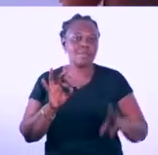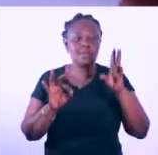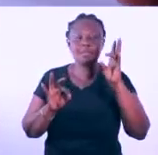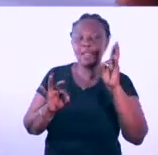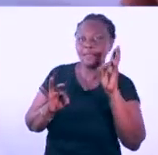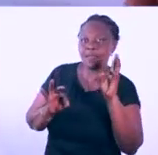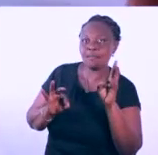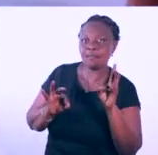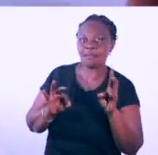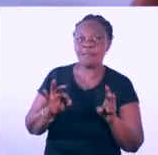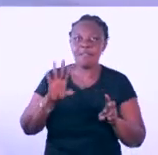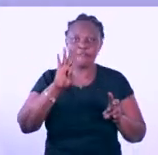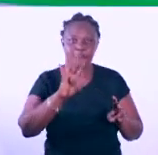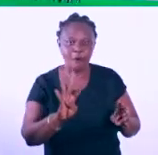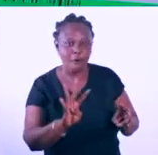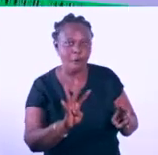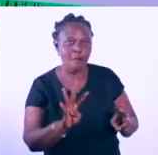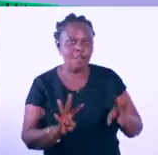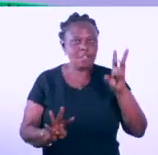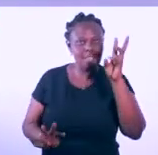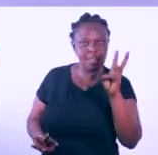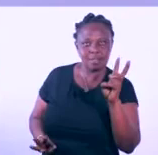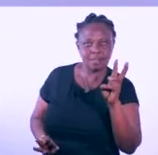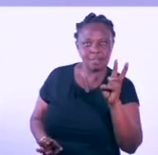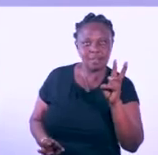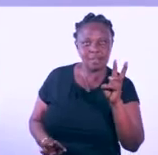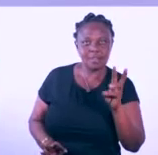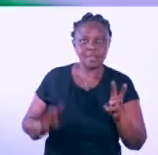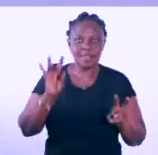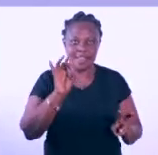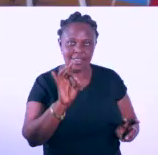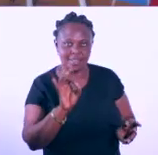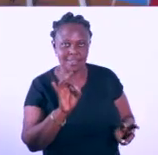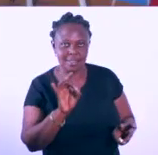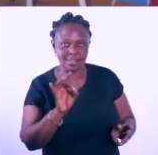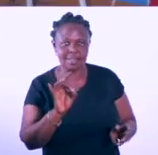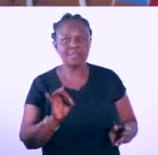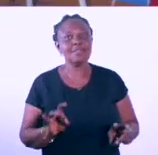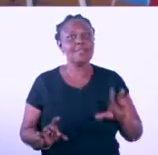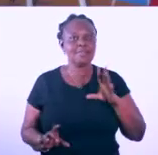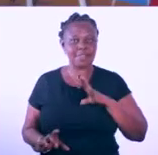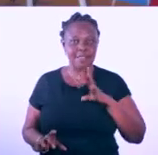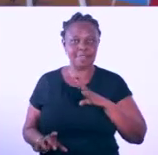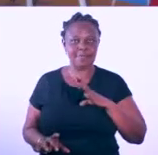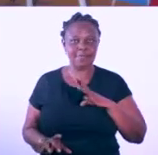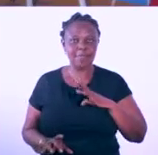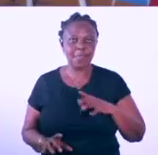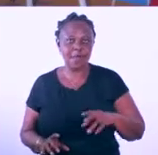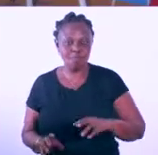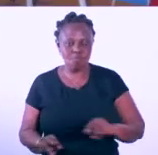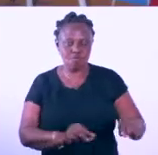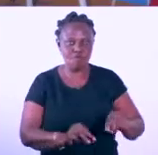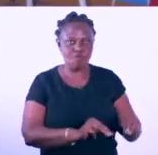7, 4, 6, 8. Okay, let's come here